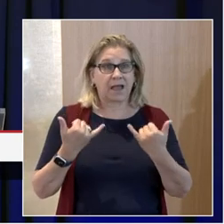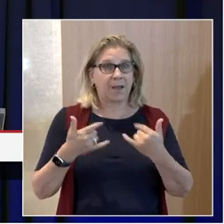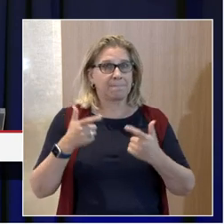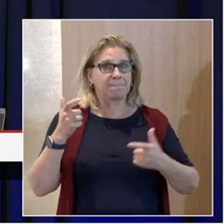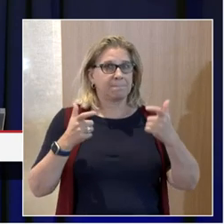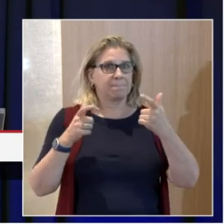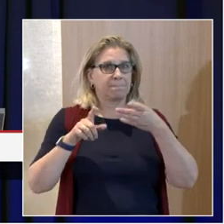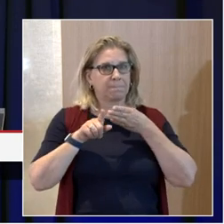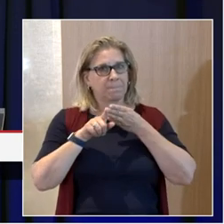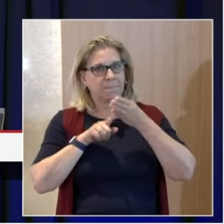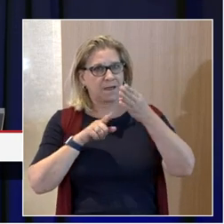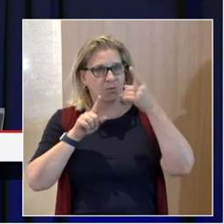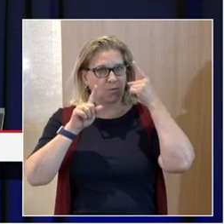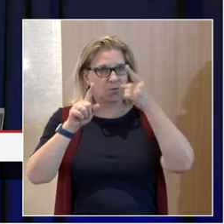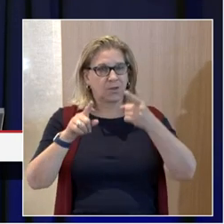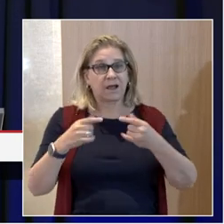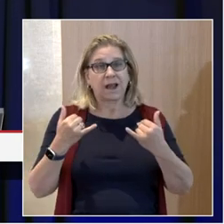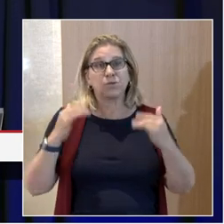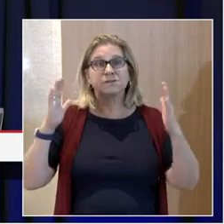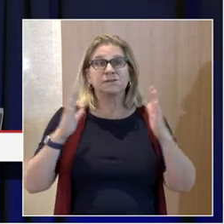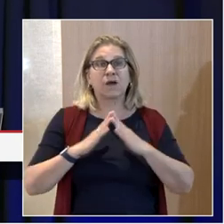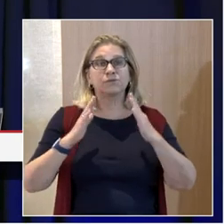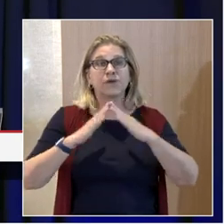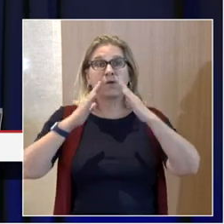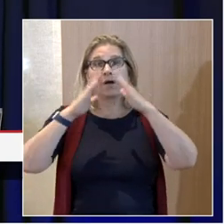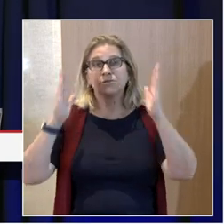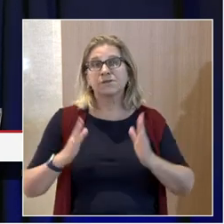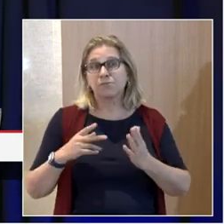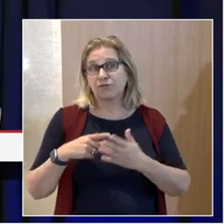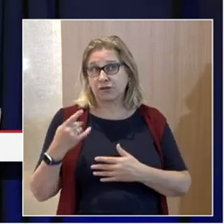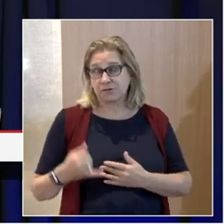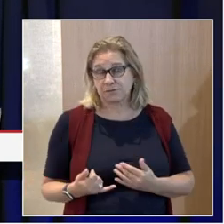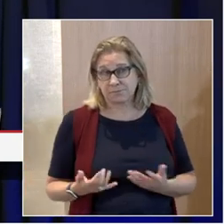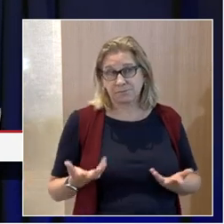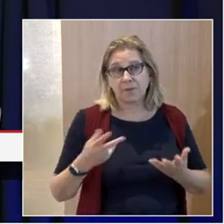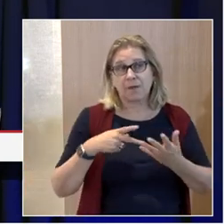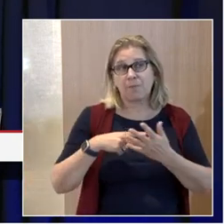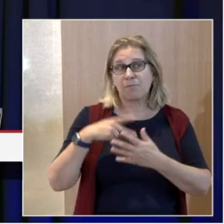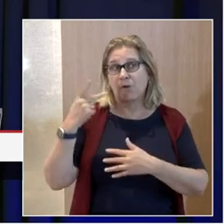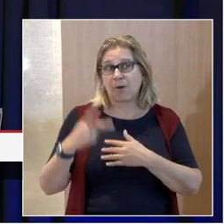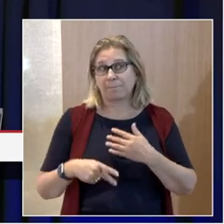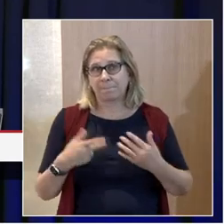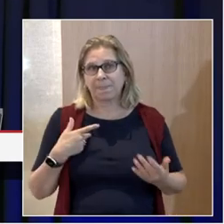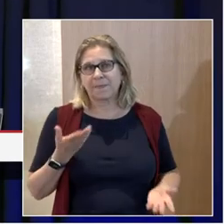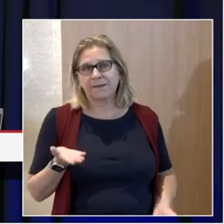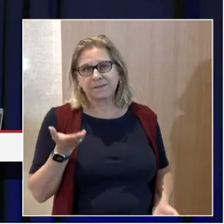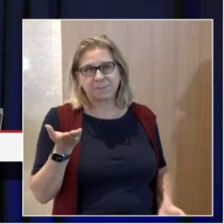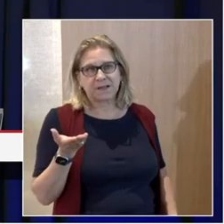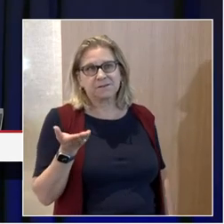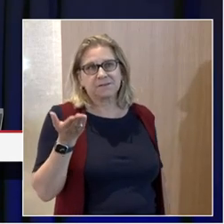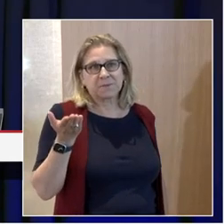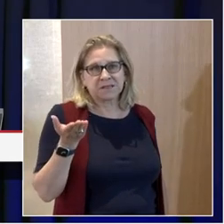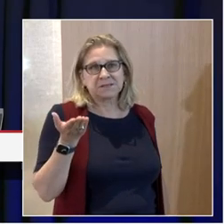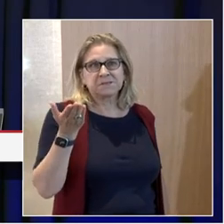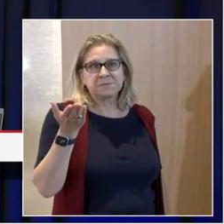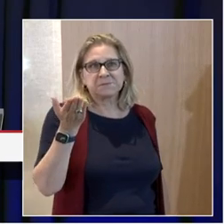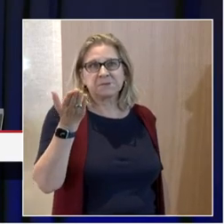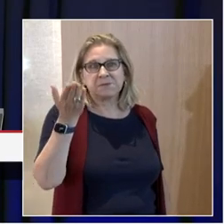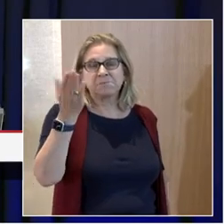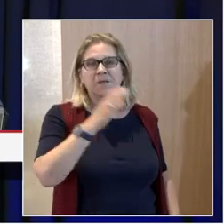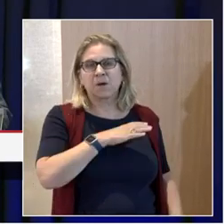housing program has advanced through the council pretty much intact, and we know that is going to help